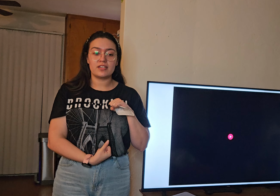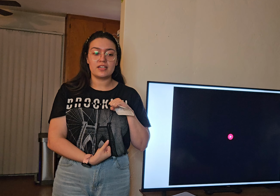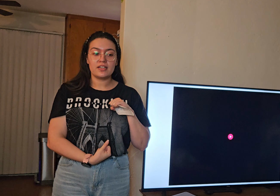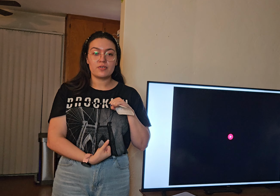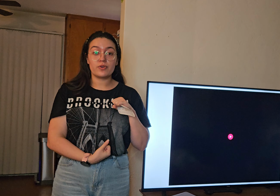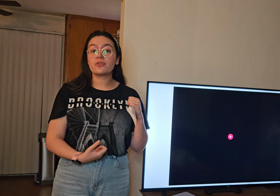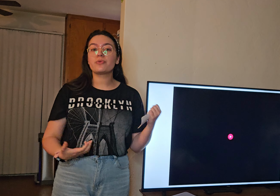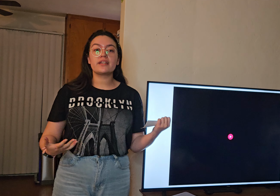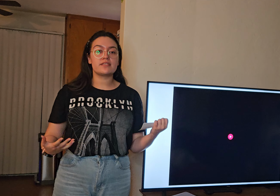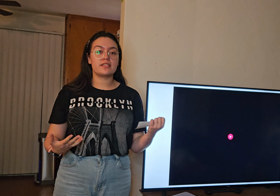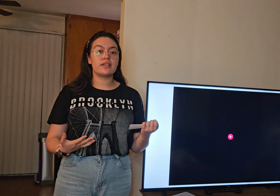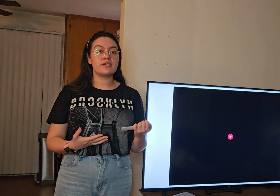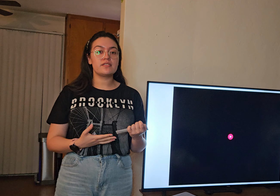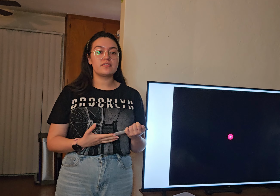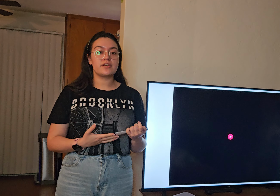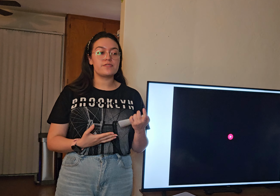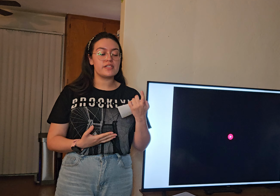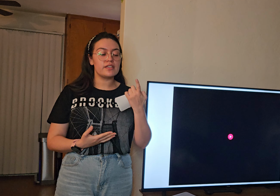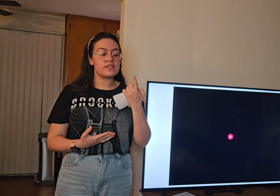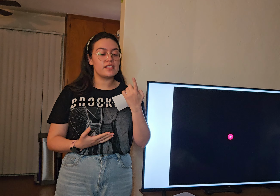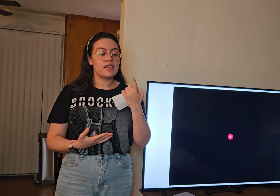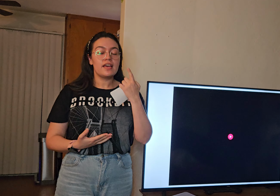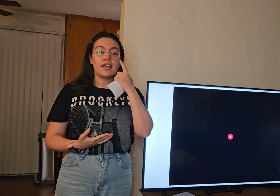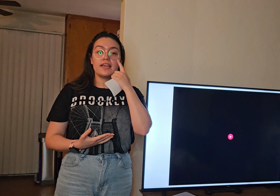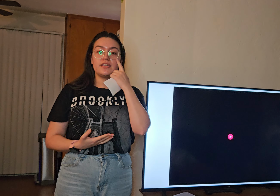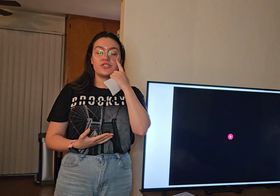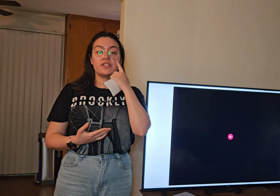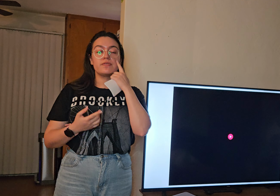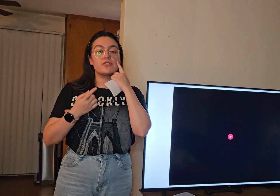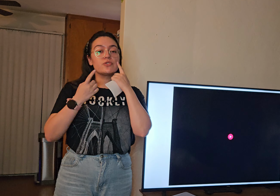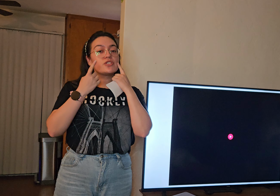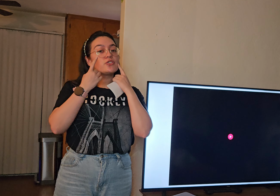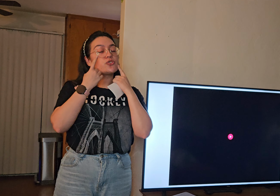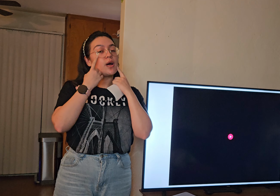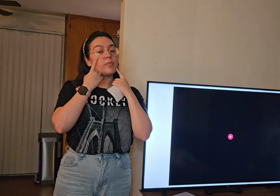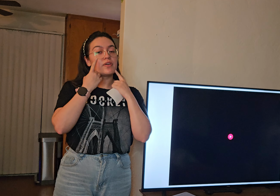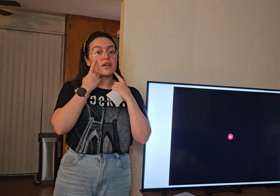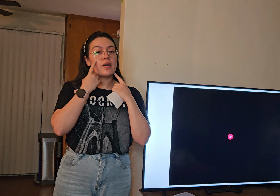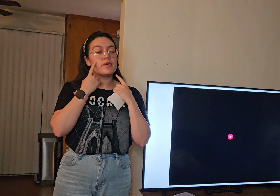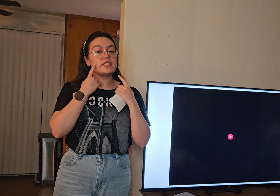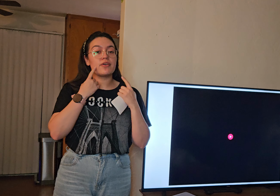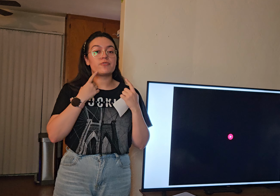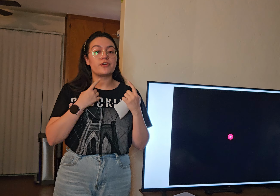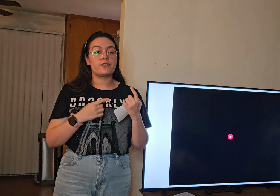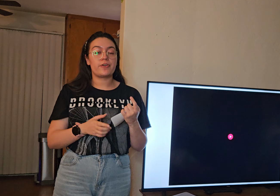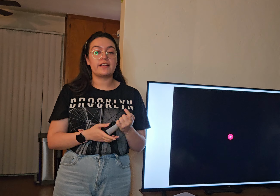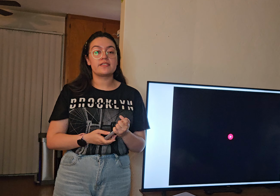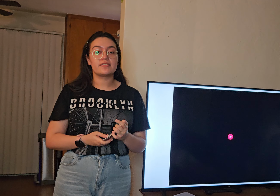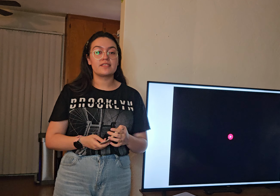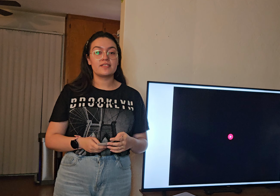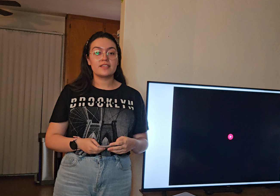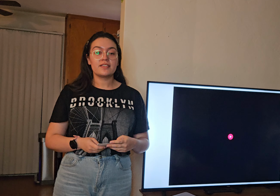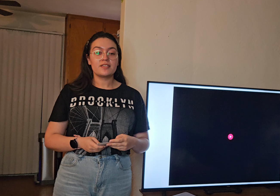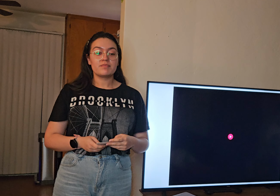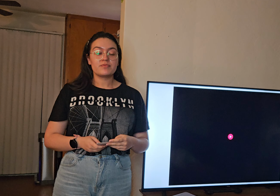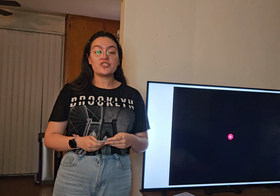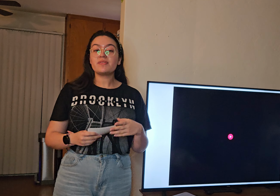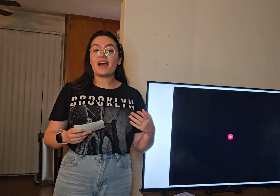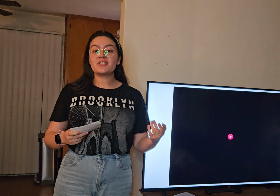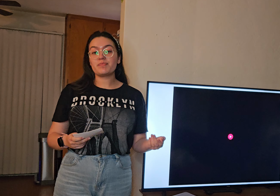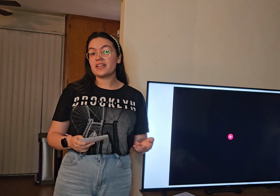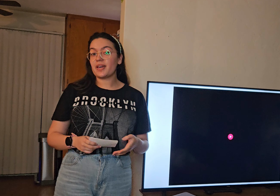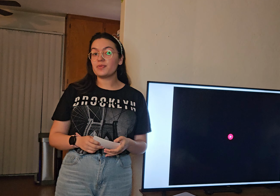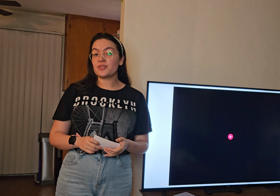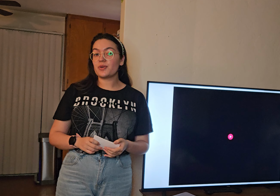half. What you read as tears, deaf see as each individual teardrop coming down for your face.